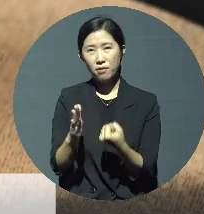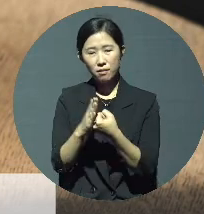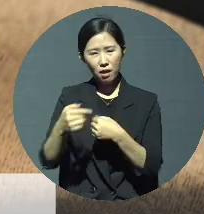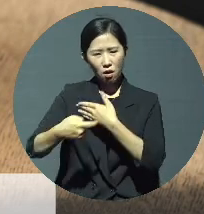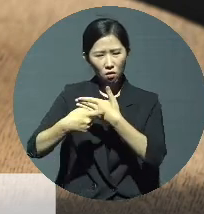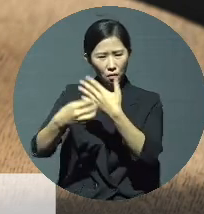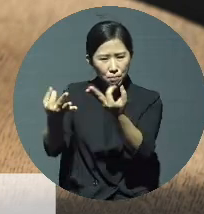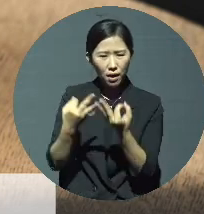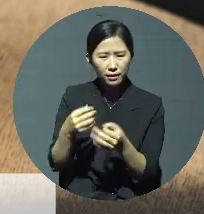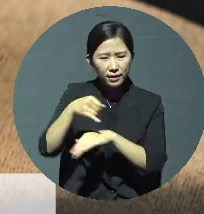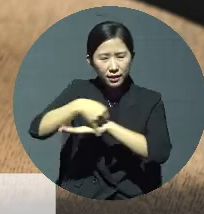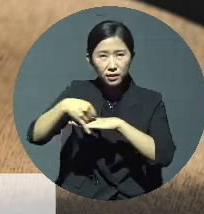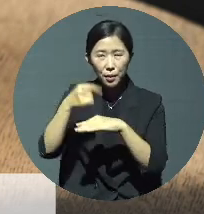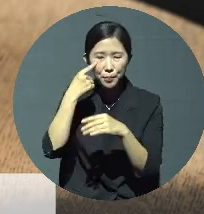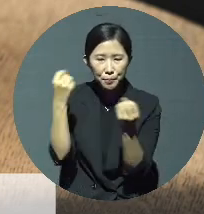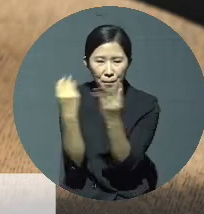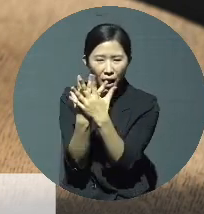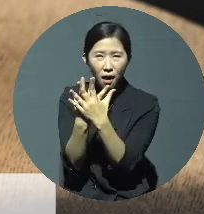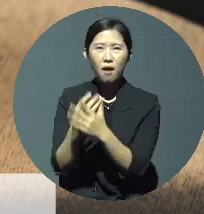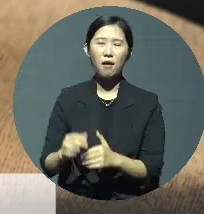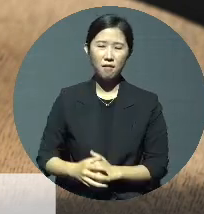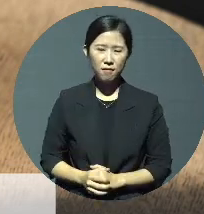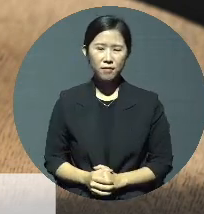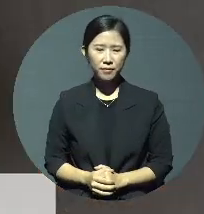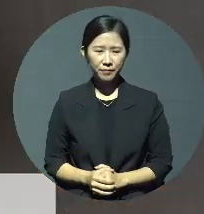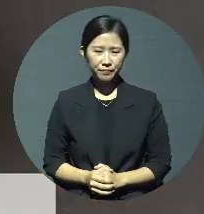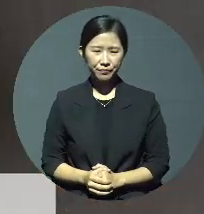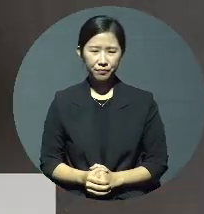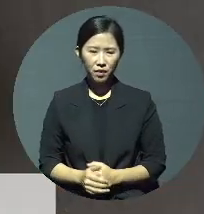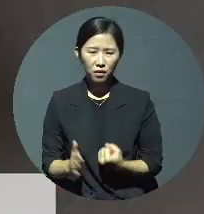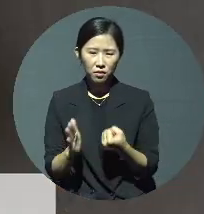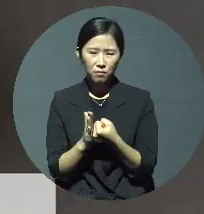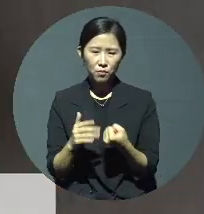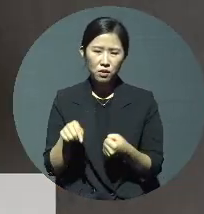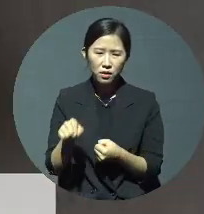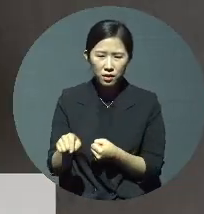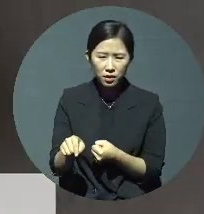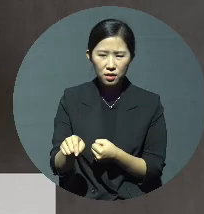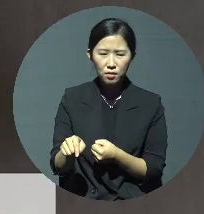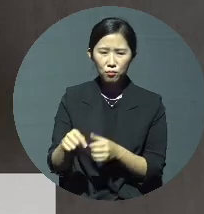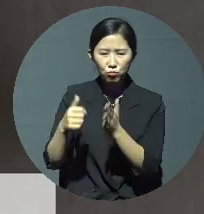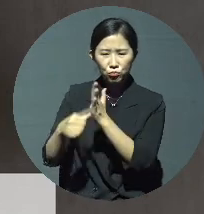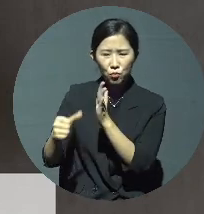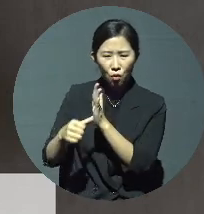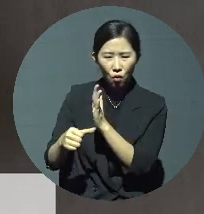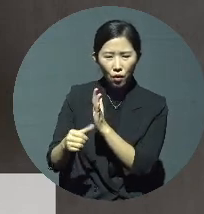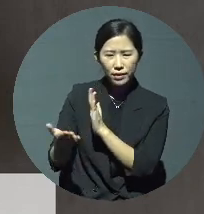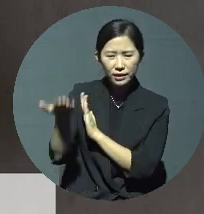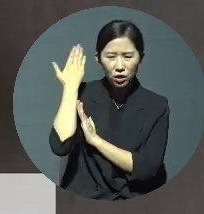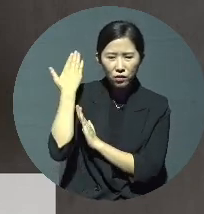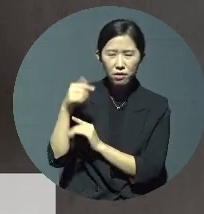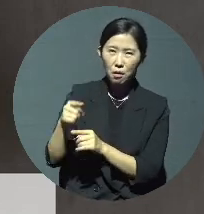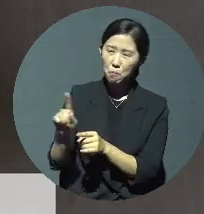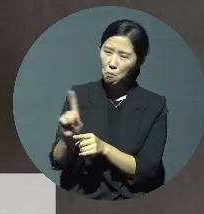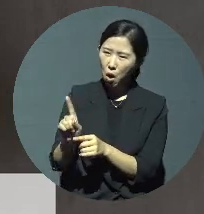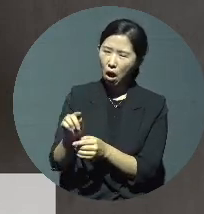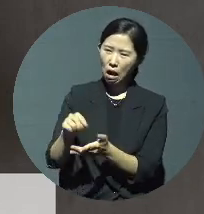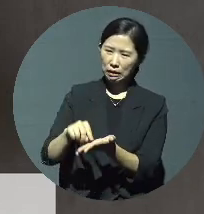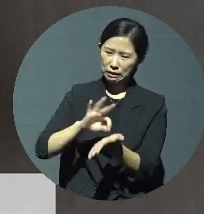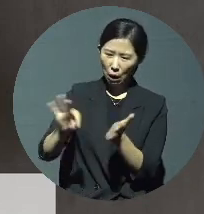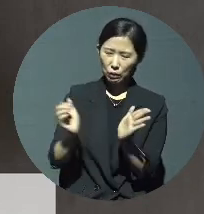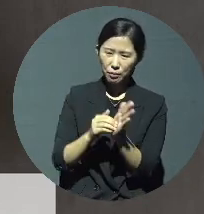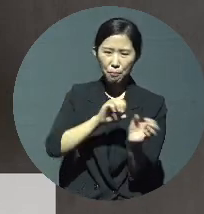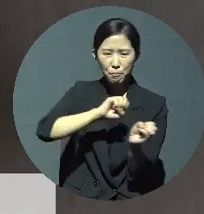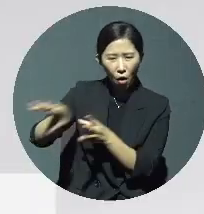that product then is amortized over such a long amount of time, that investment is much, much less, rather than kind of fast fashion products which you need to replace all the